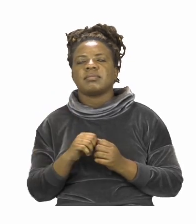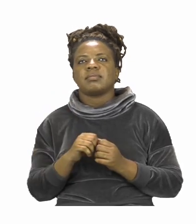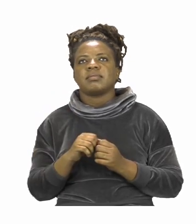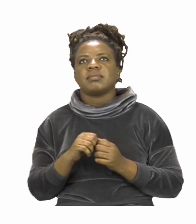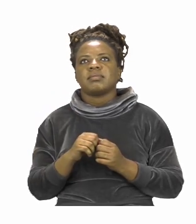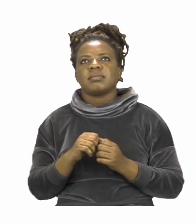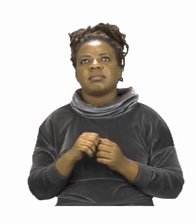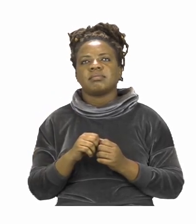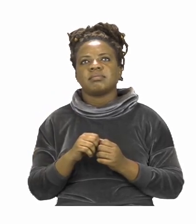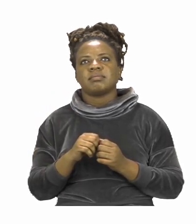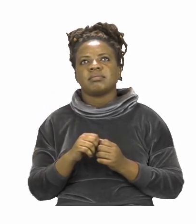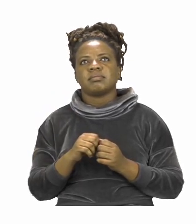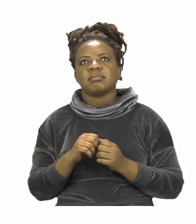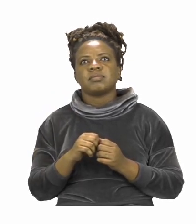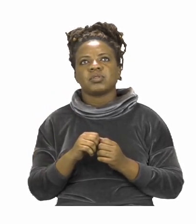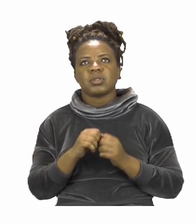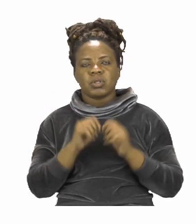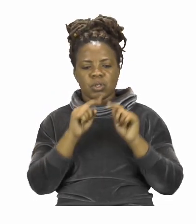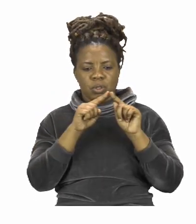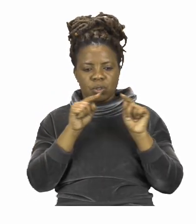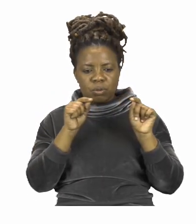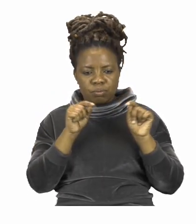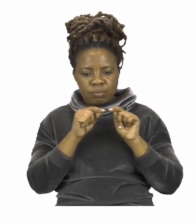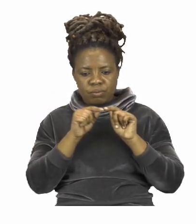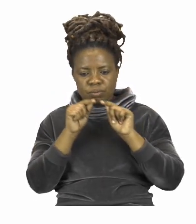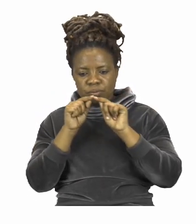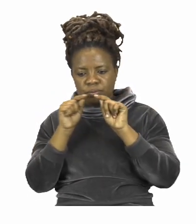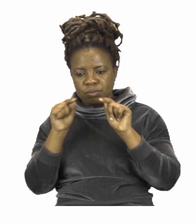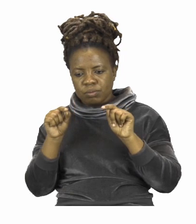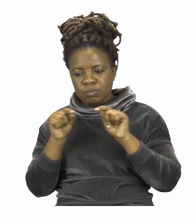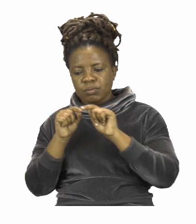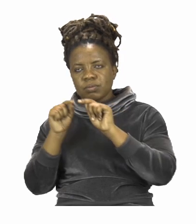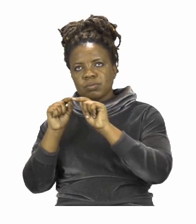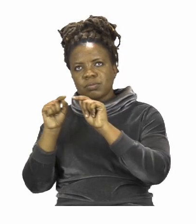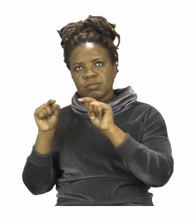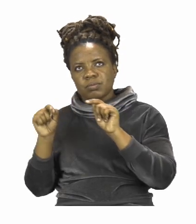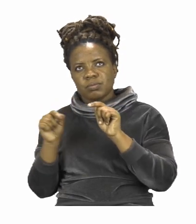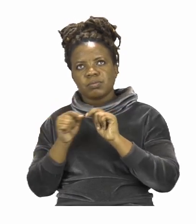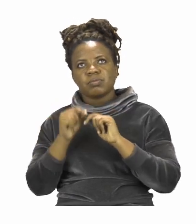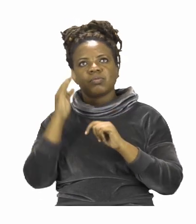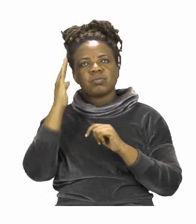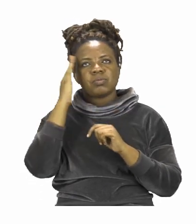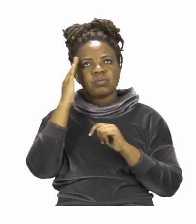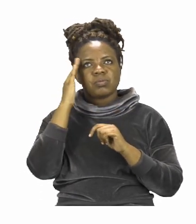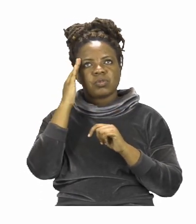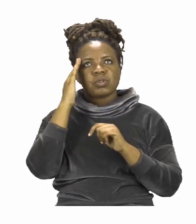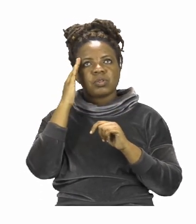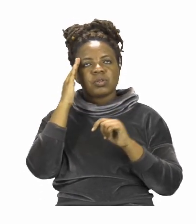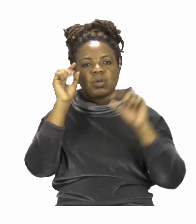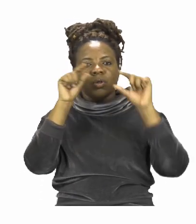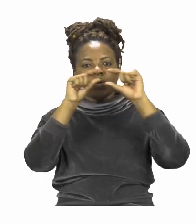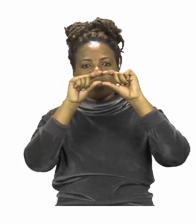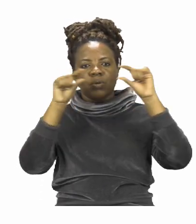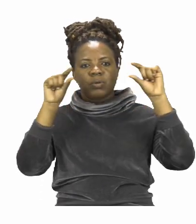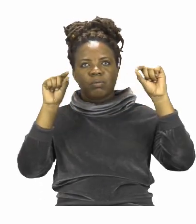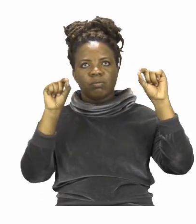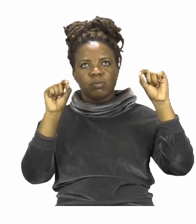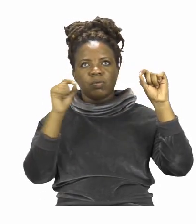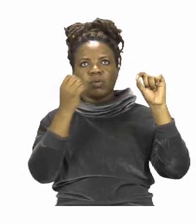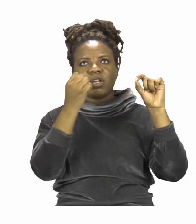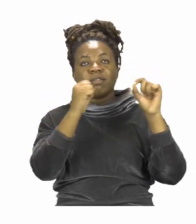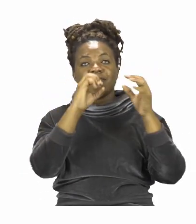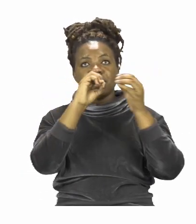the boxes with the correct place value. Now, the numbers on top need to go to the